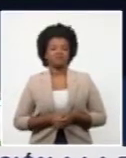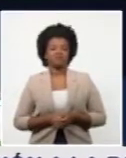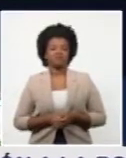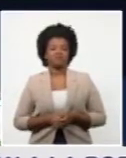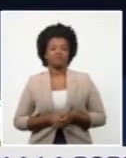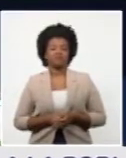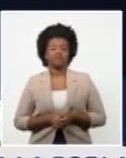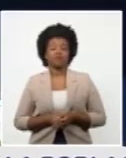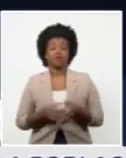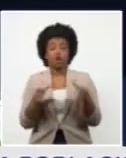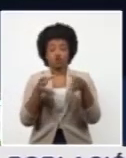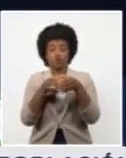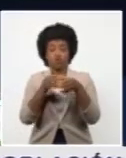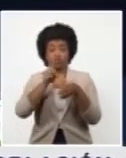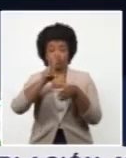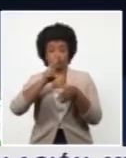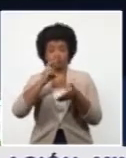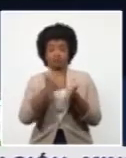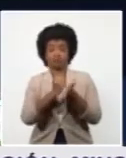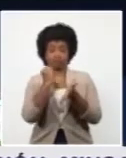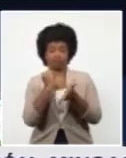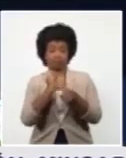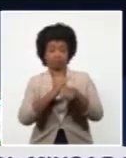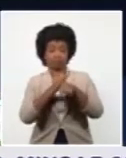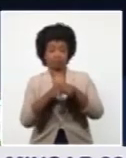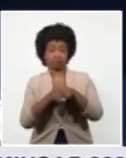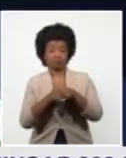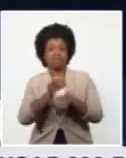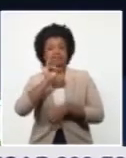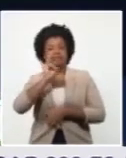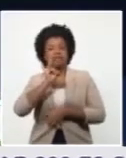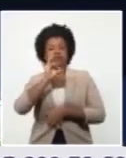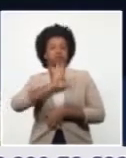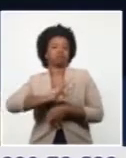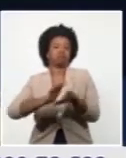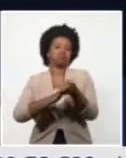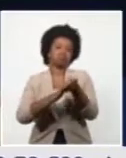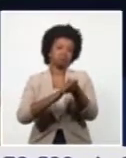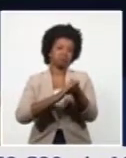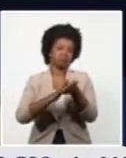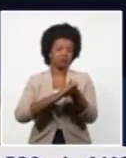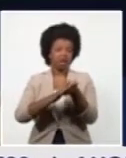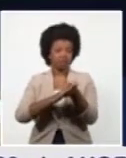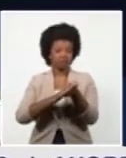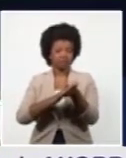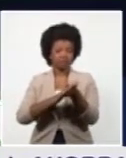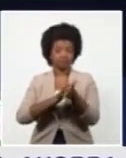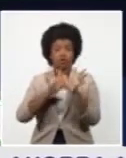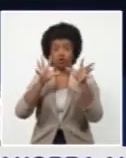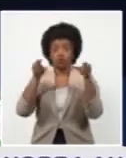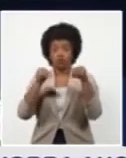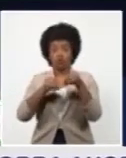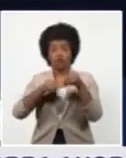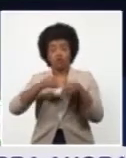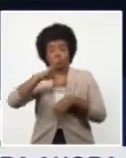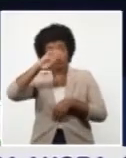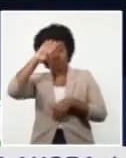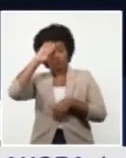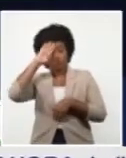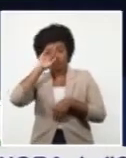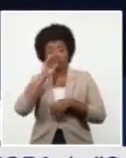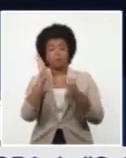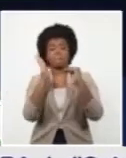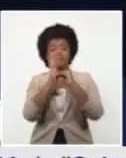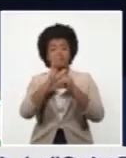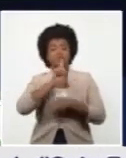are female. Of the male sex, their cumulative total is of 1,053 cases,